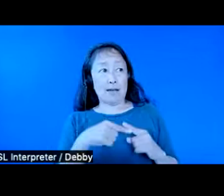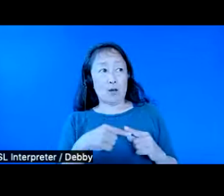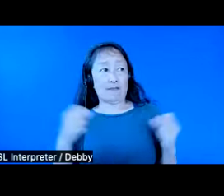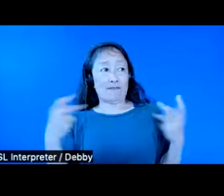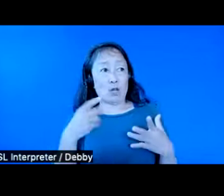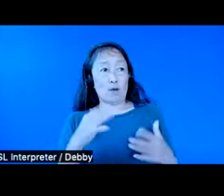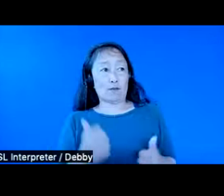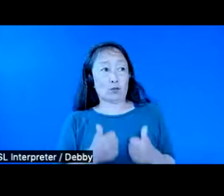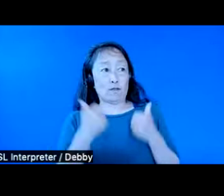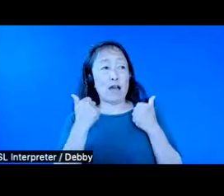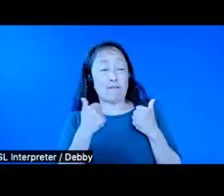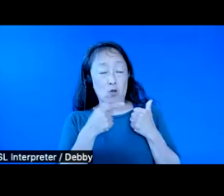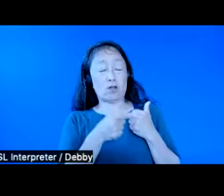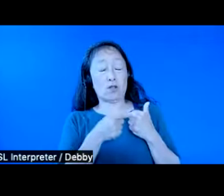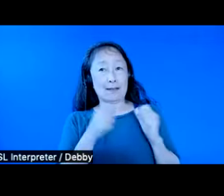vulnerability.